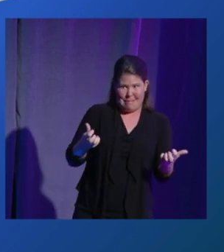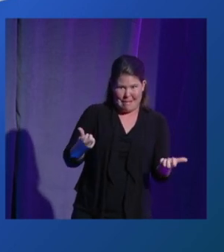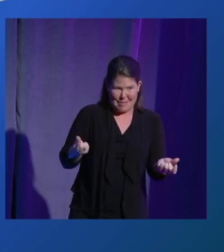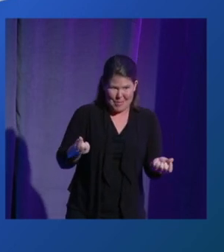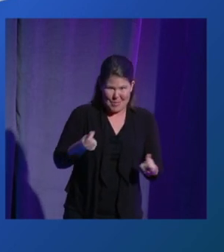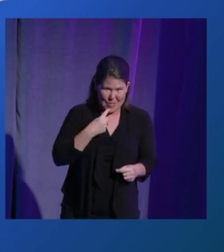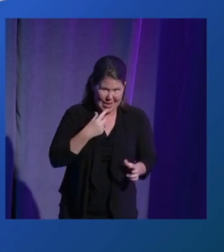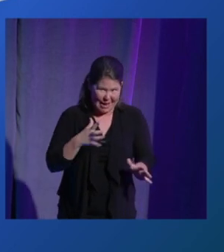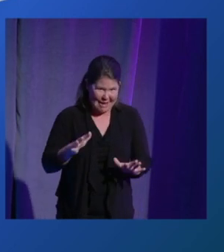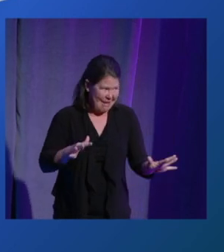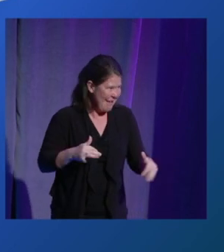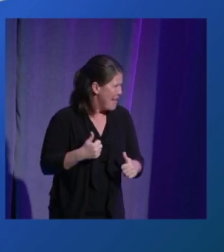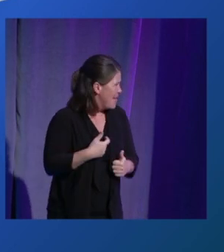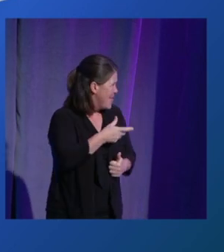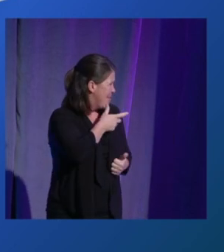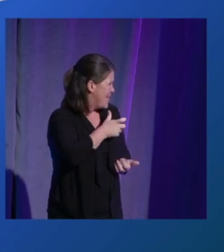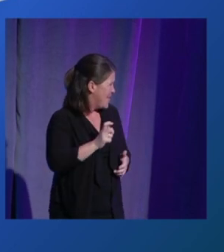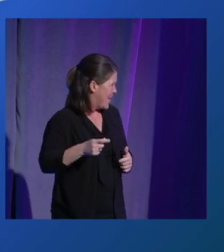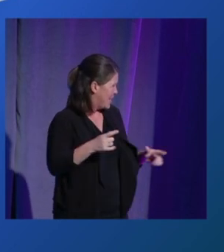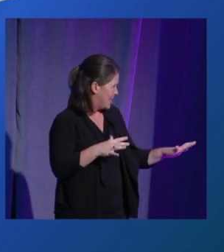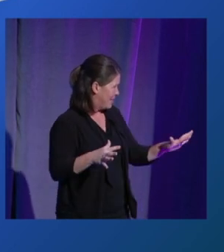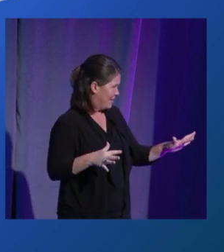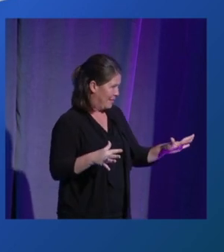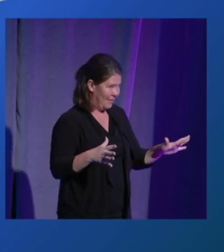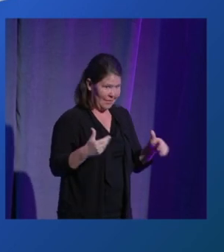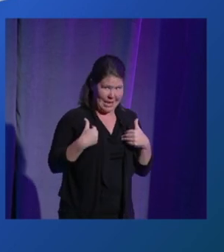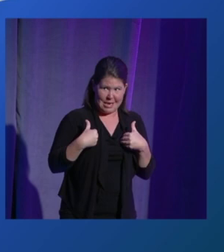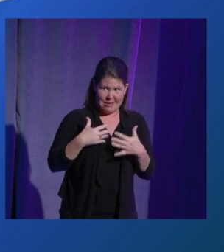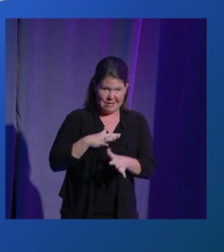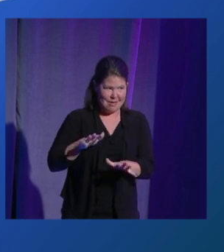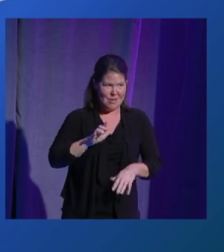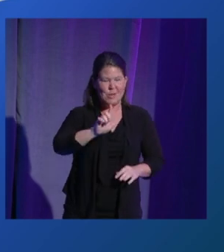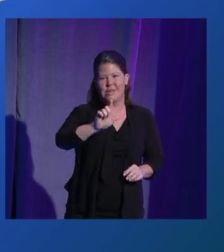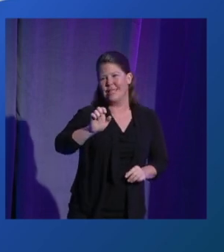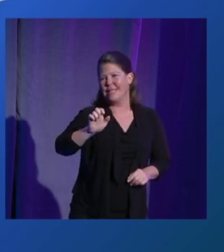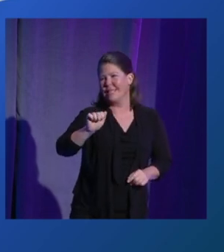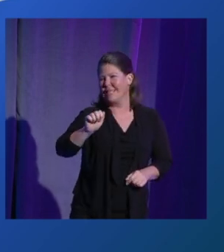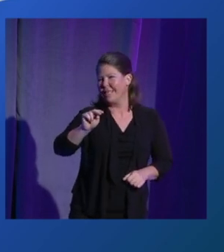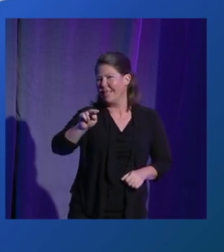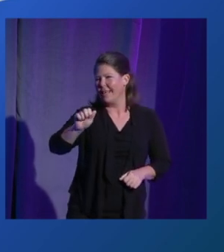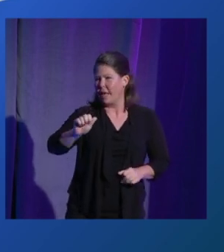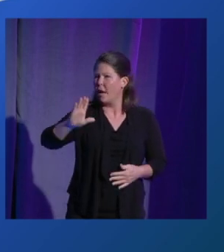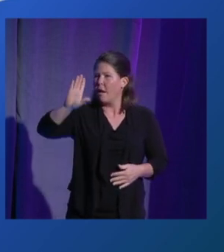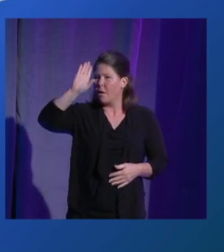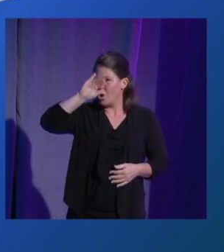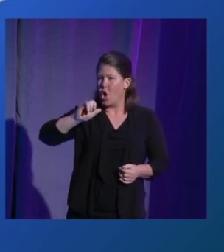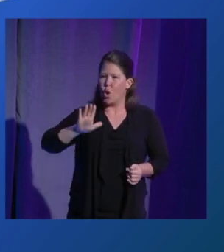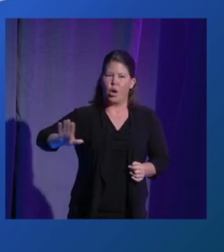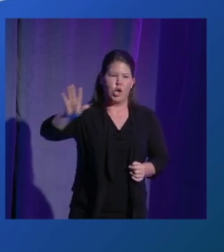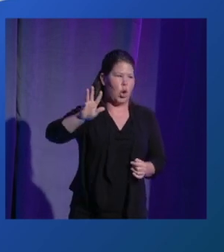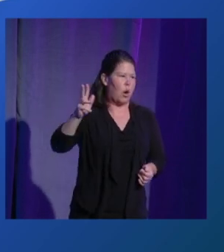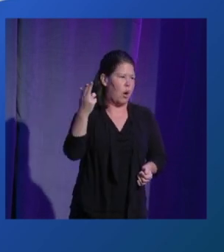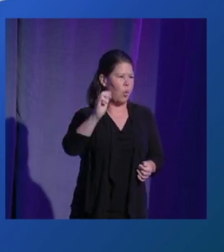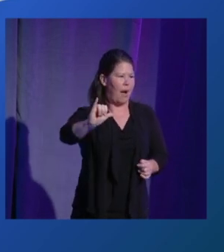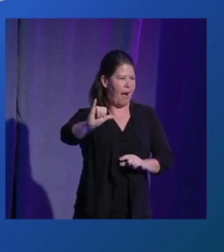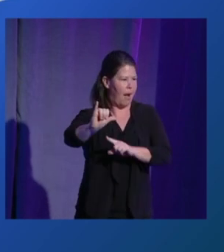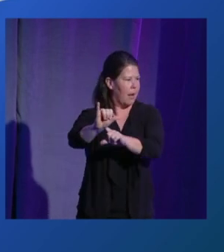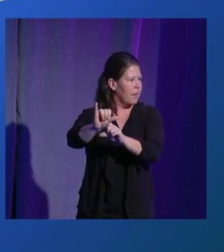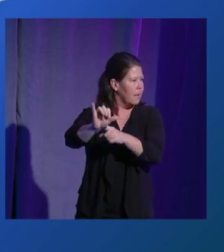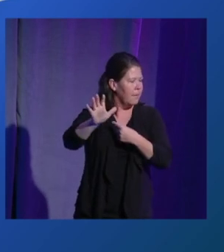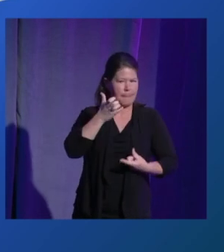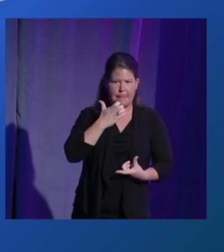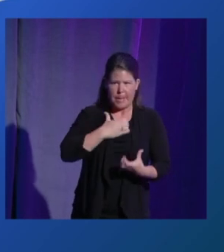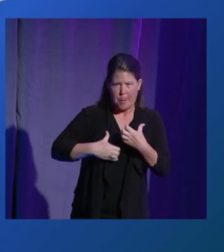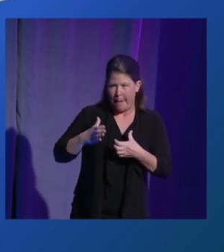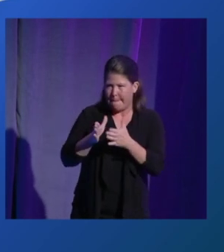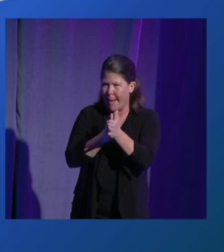oh oh I'm sorry yeah I'll go ahead and start know your why what are you passionate about but be able